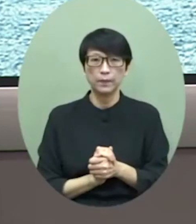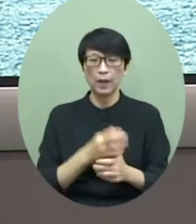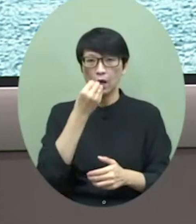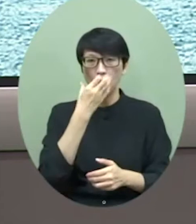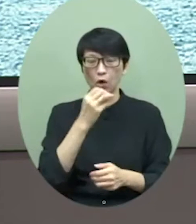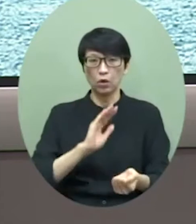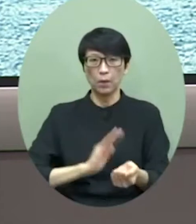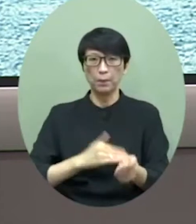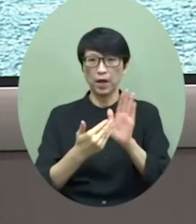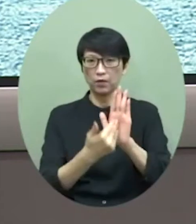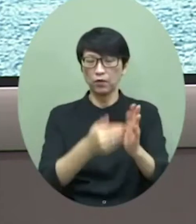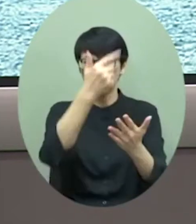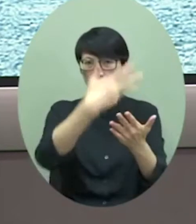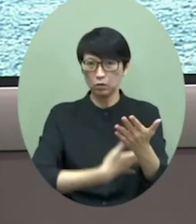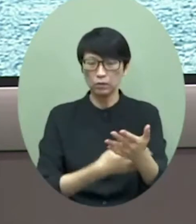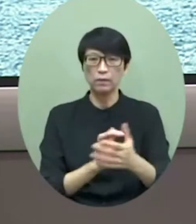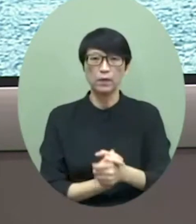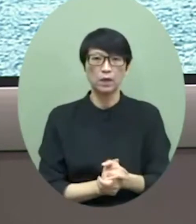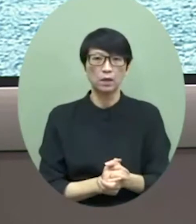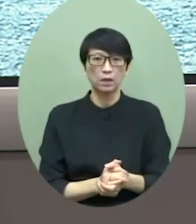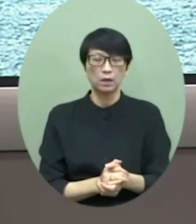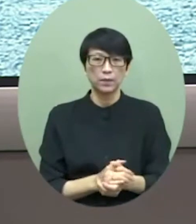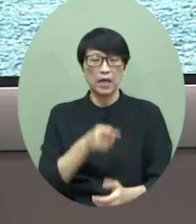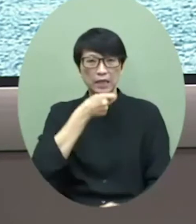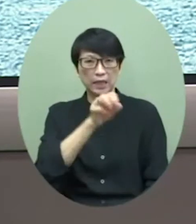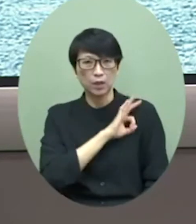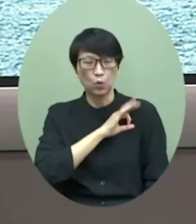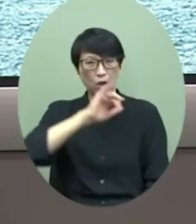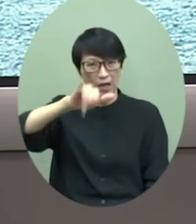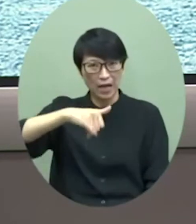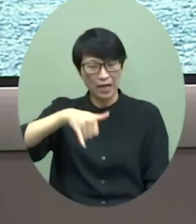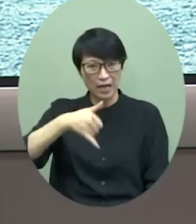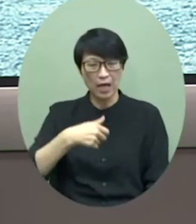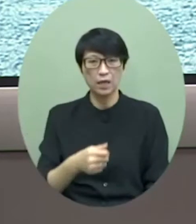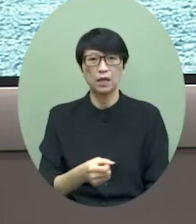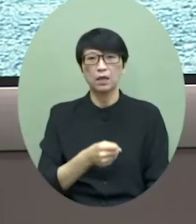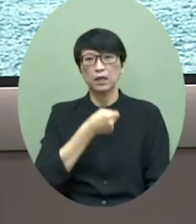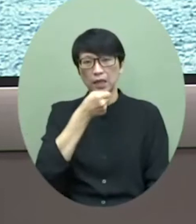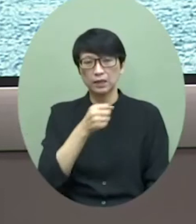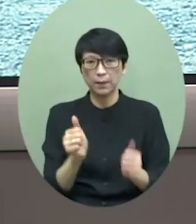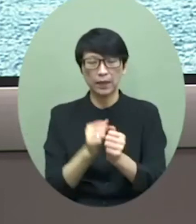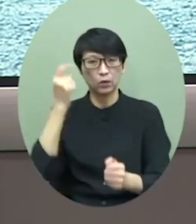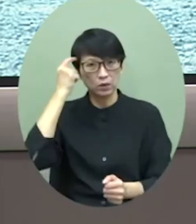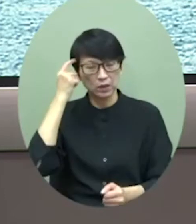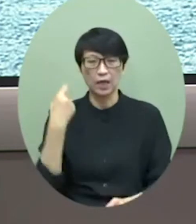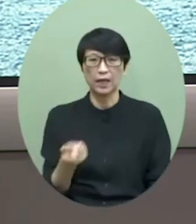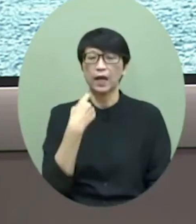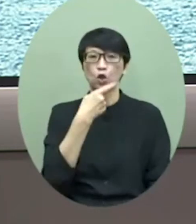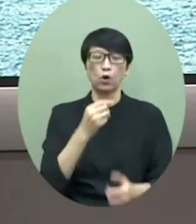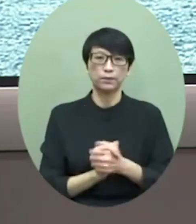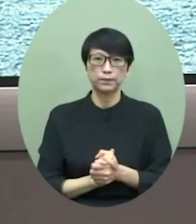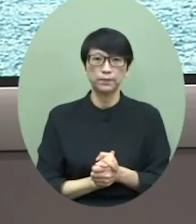to eradicate this virus altogether. Now, if you've attended many press conferences